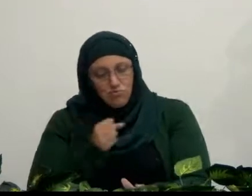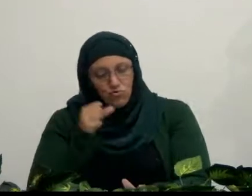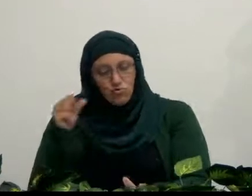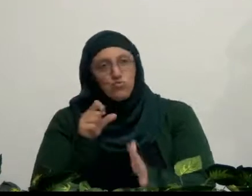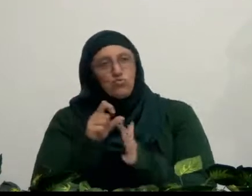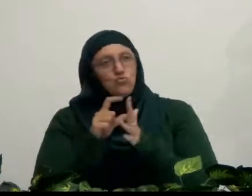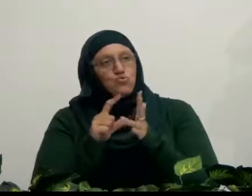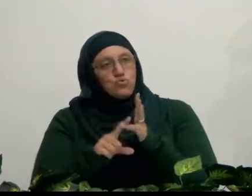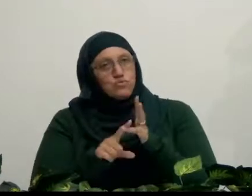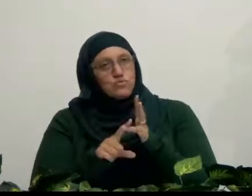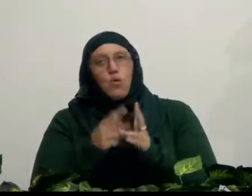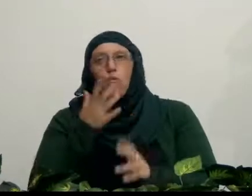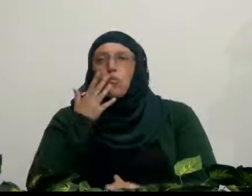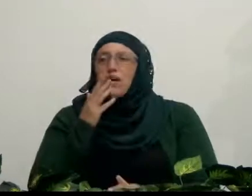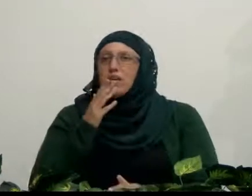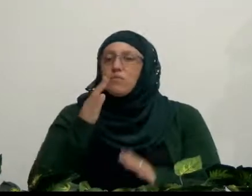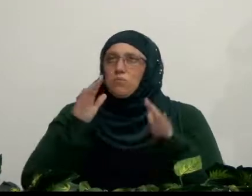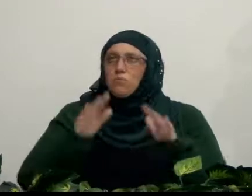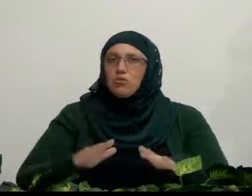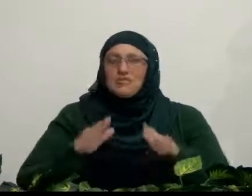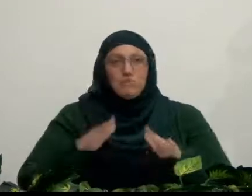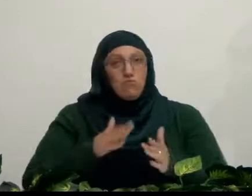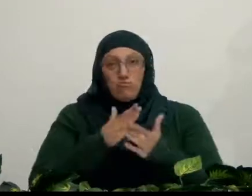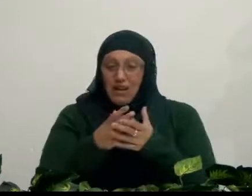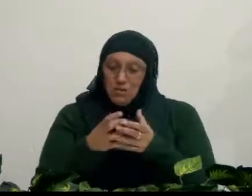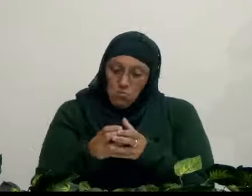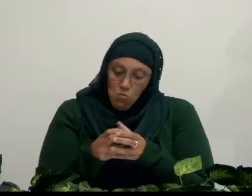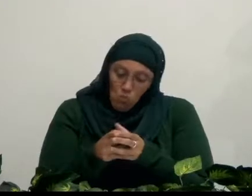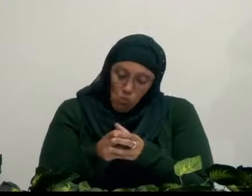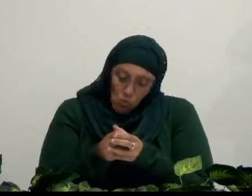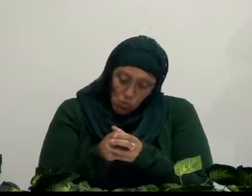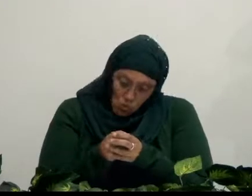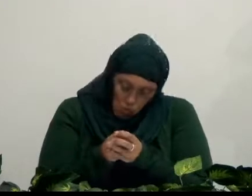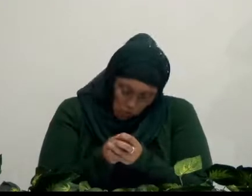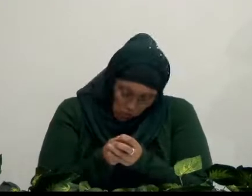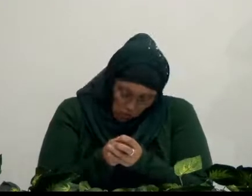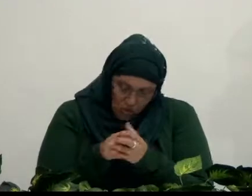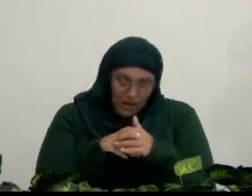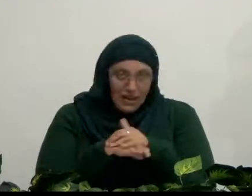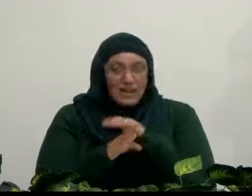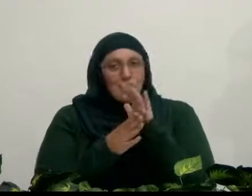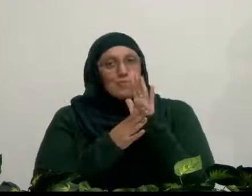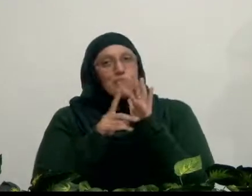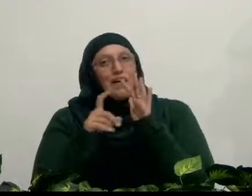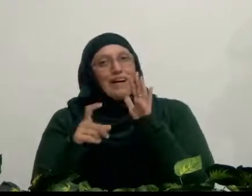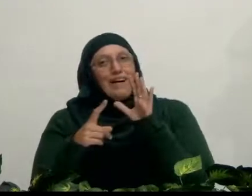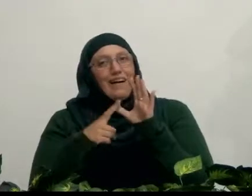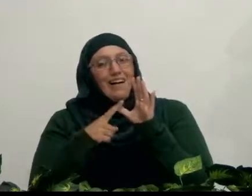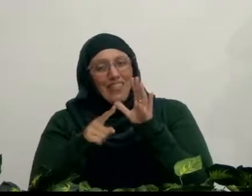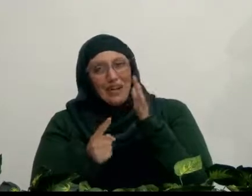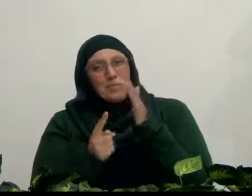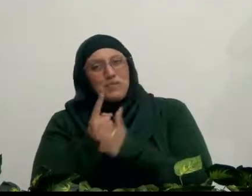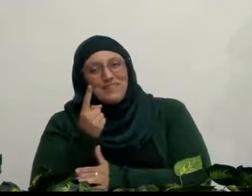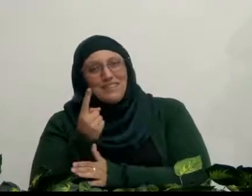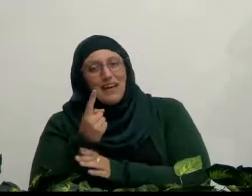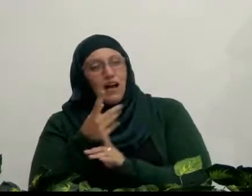while Muslims were in absolute minority in Mecca. Inshallah, we'll come back to that and explain it. And since then, it became a